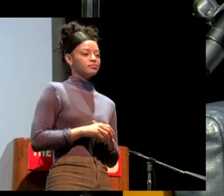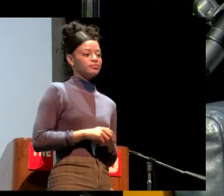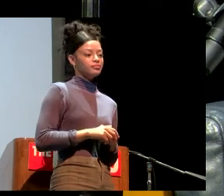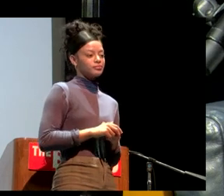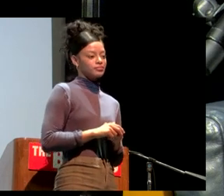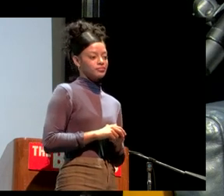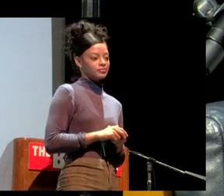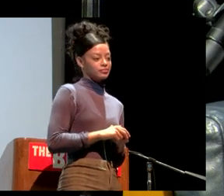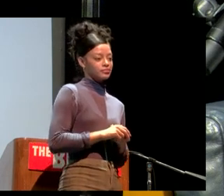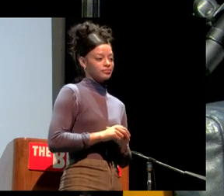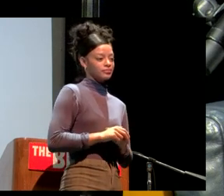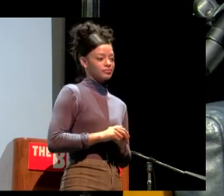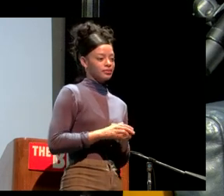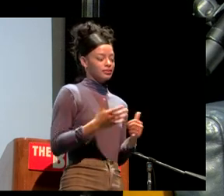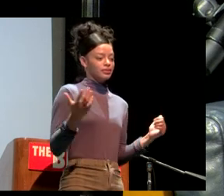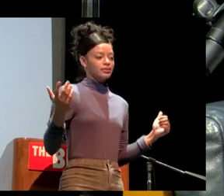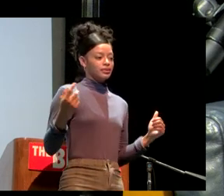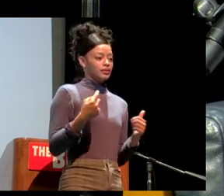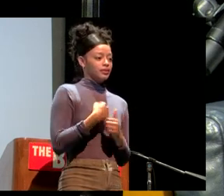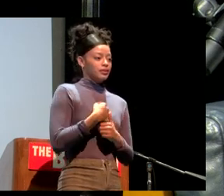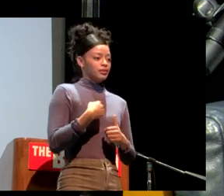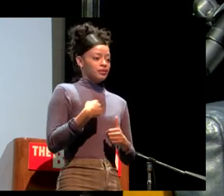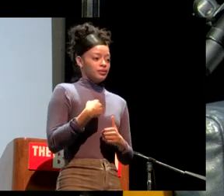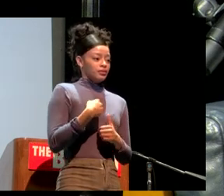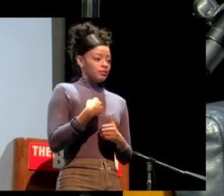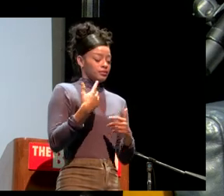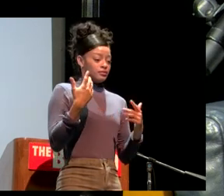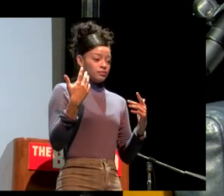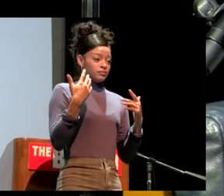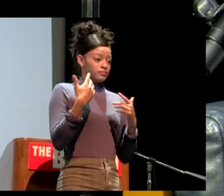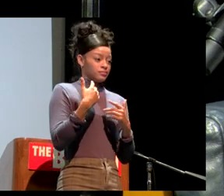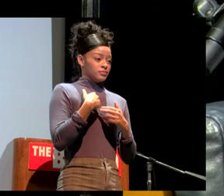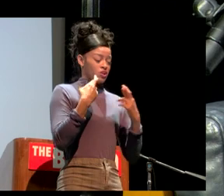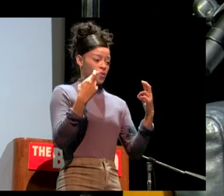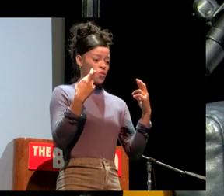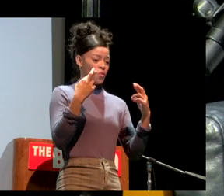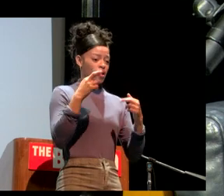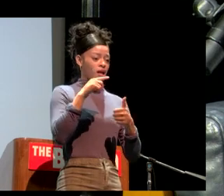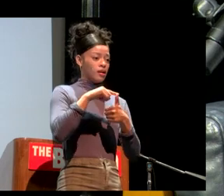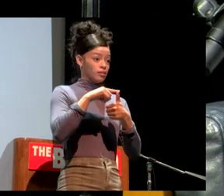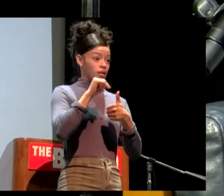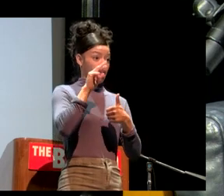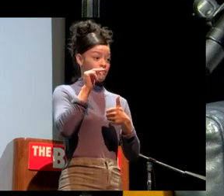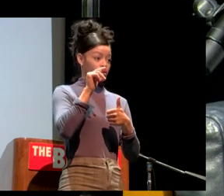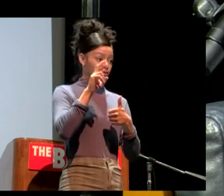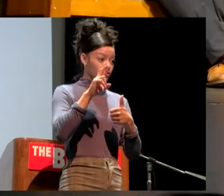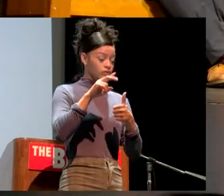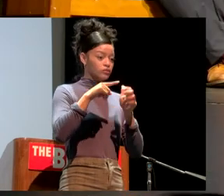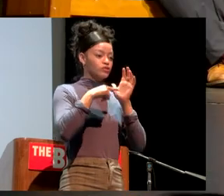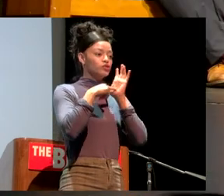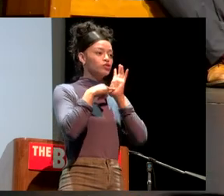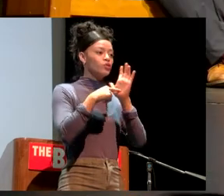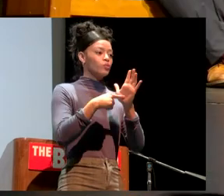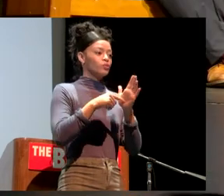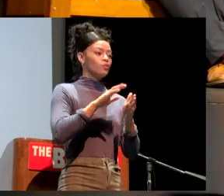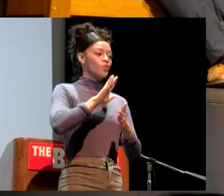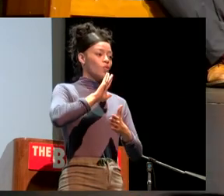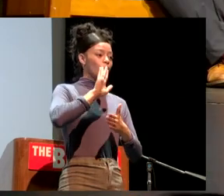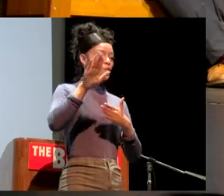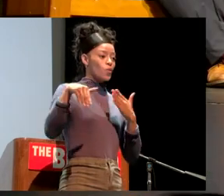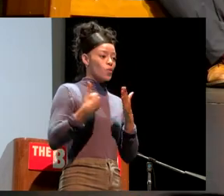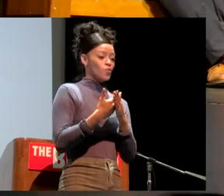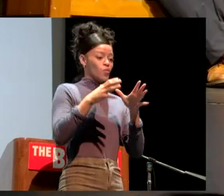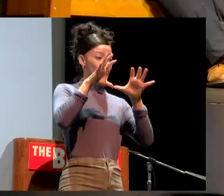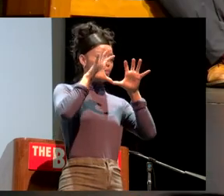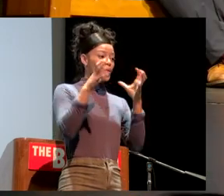the hope is that the avatar is translatable across worlds. But I have to